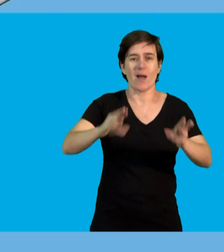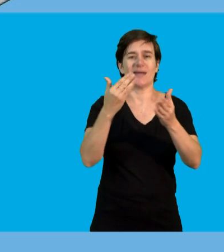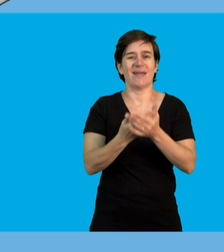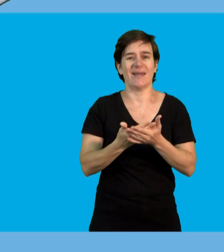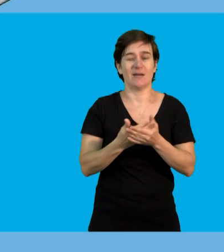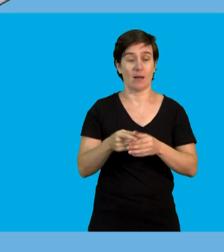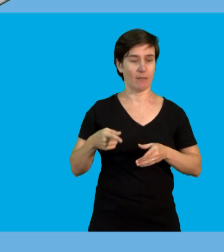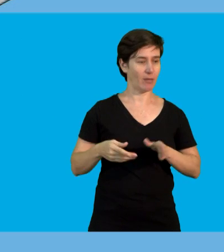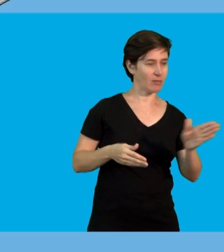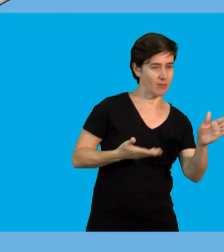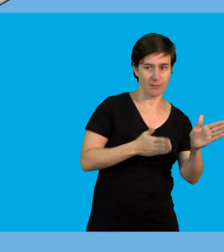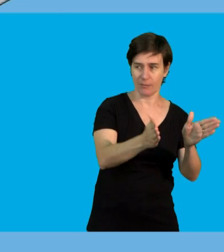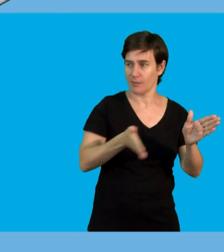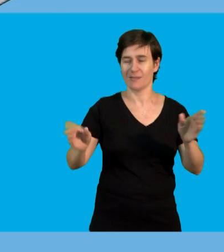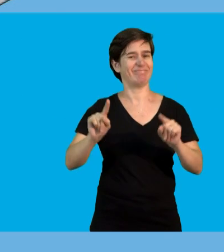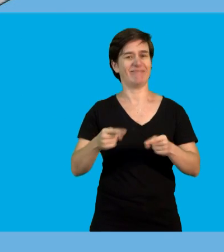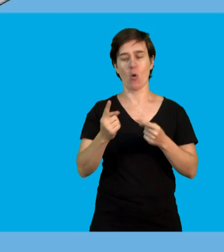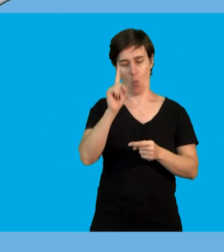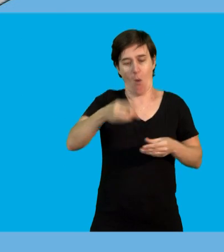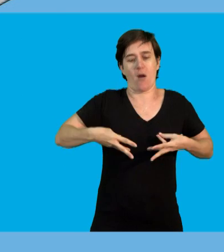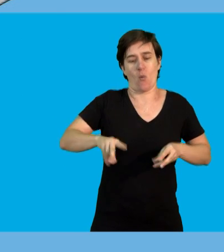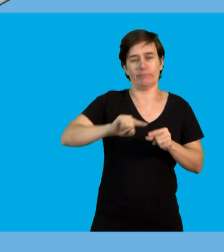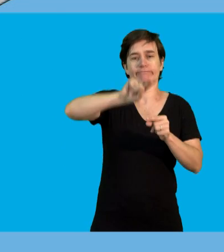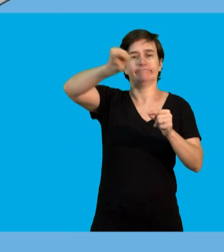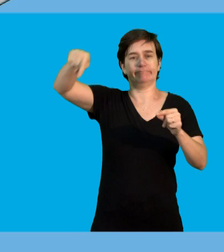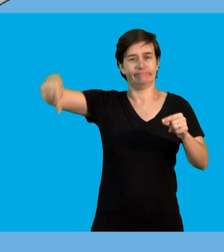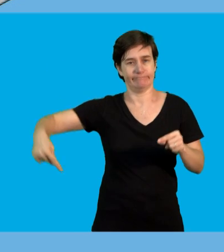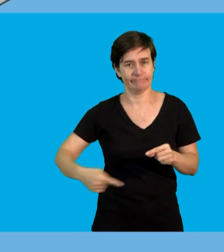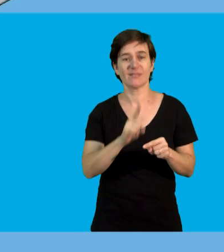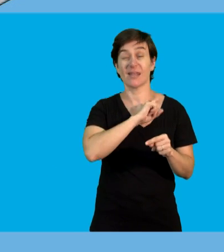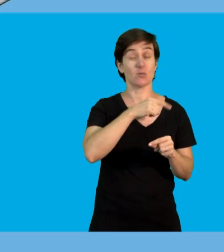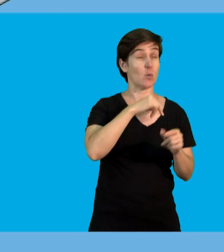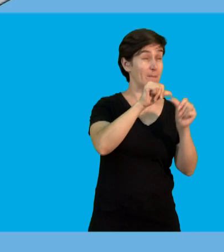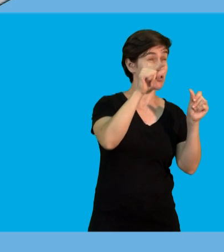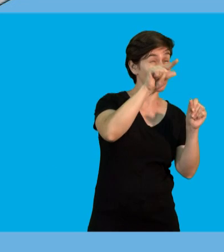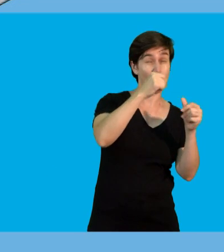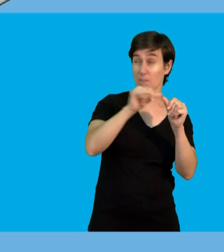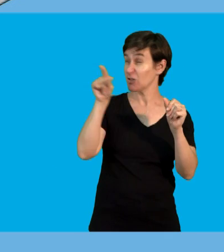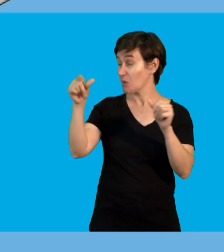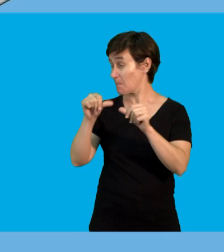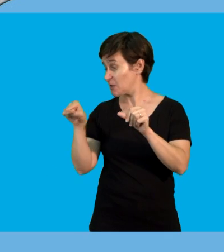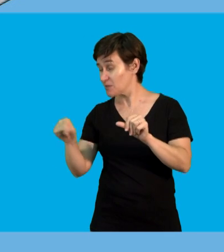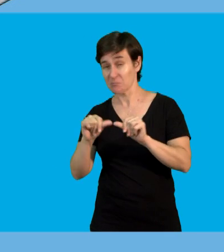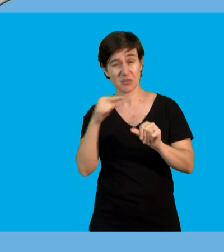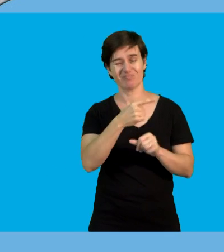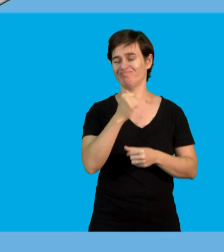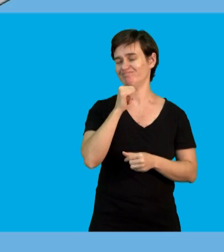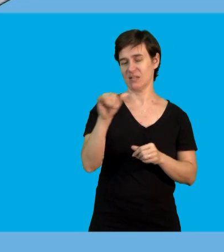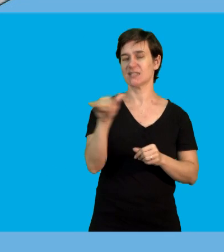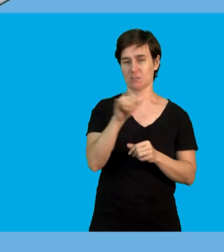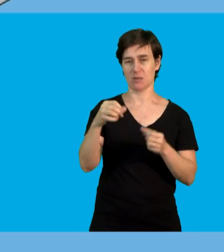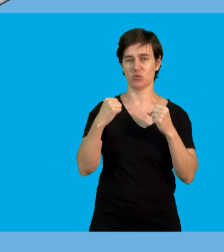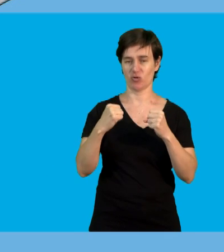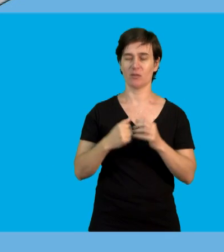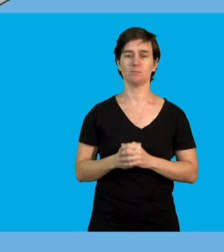those electrons to follow. So at whichever point that we try to measure this current strength, it is going to be the same because of this reason.